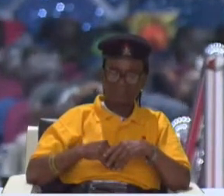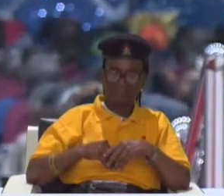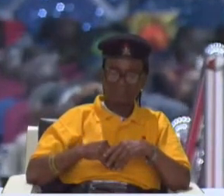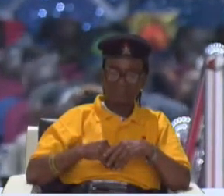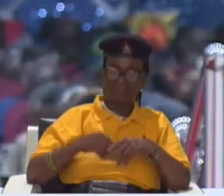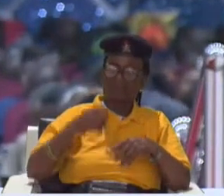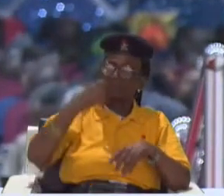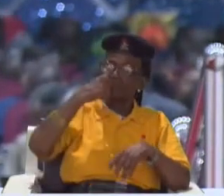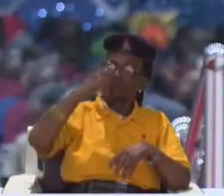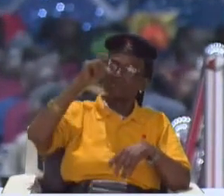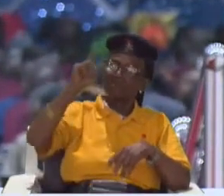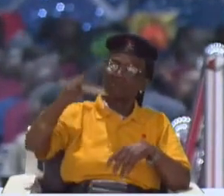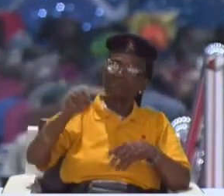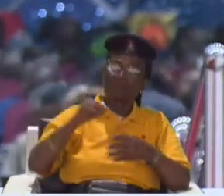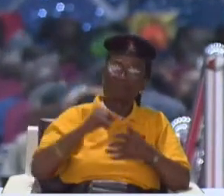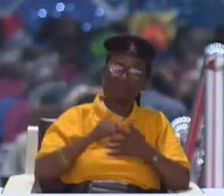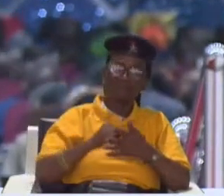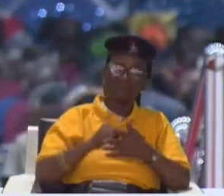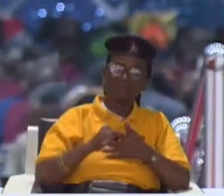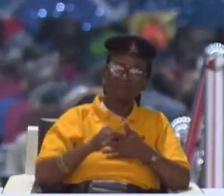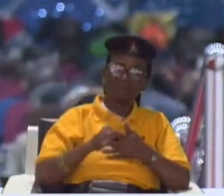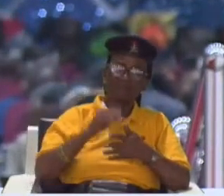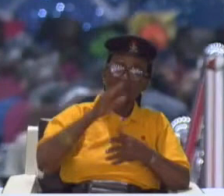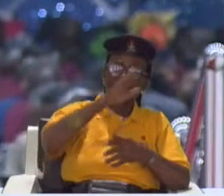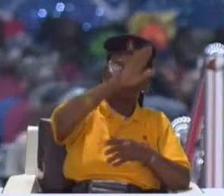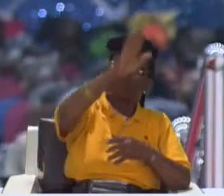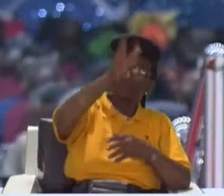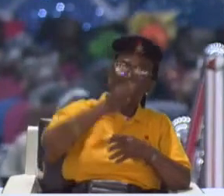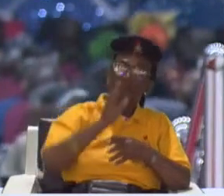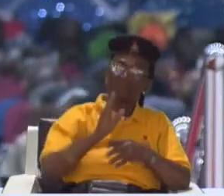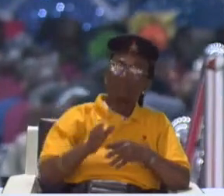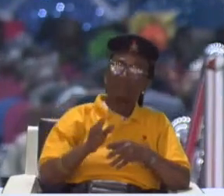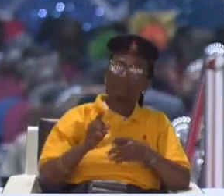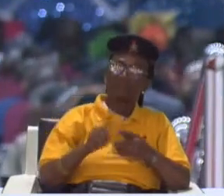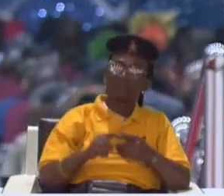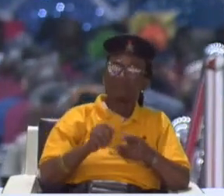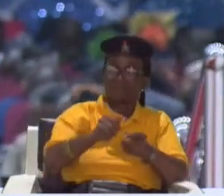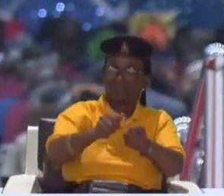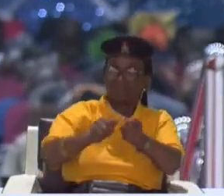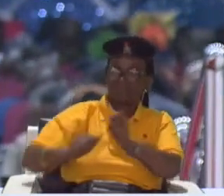Command it never to draw back from you.